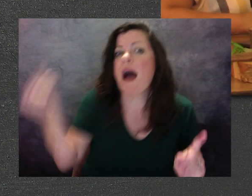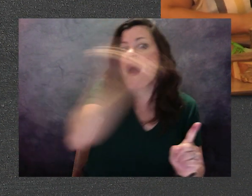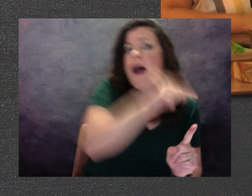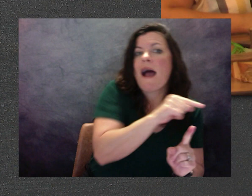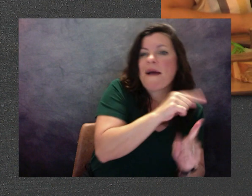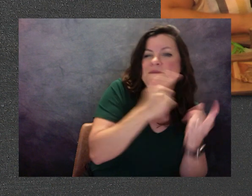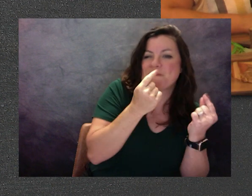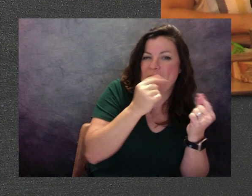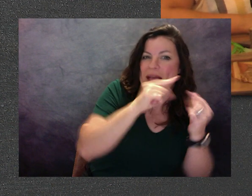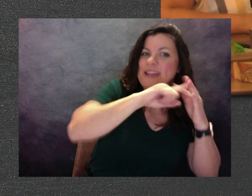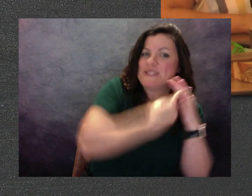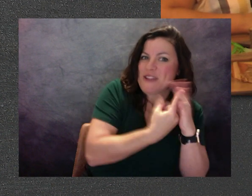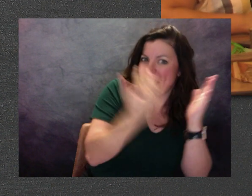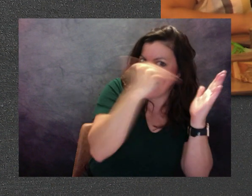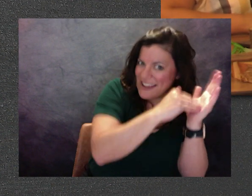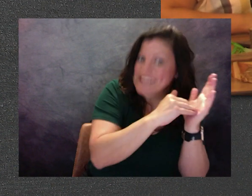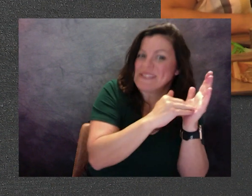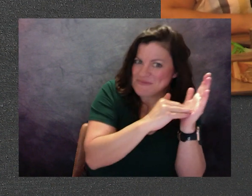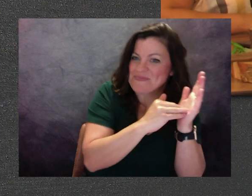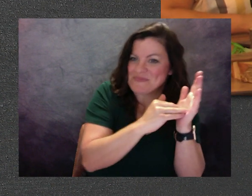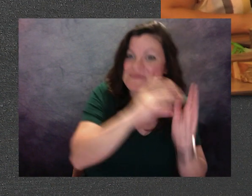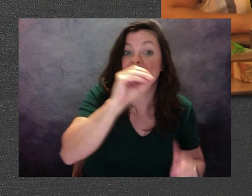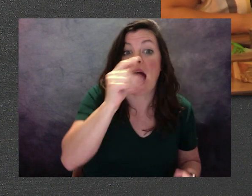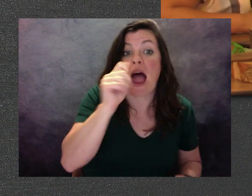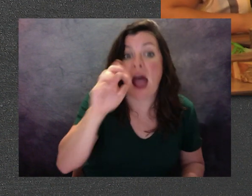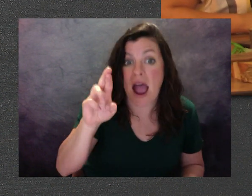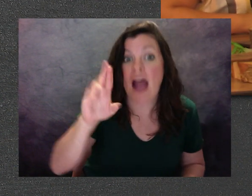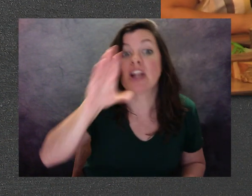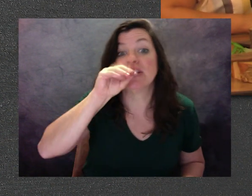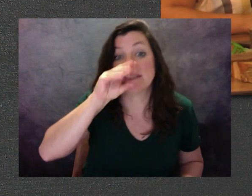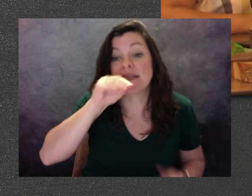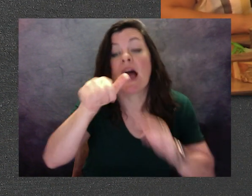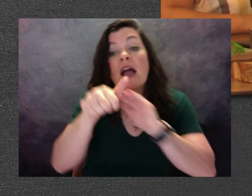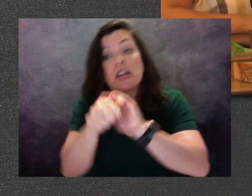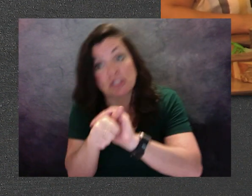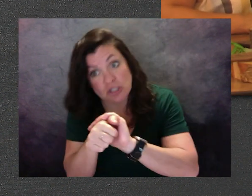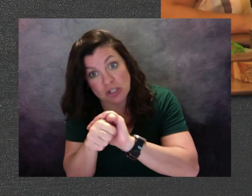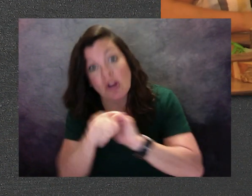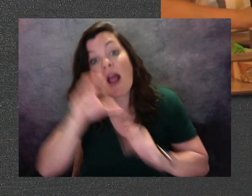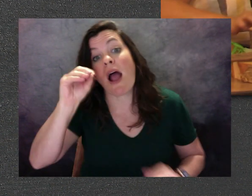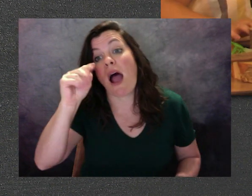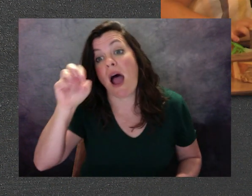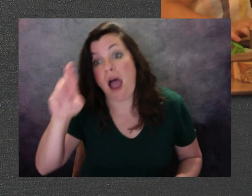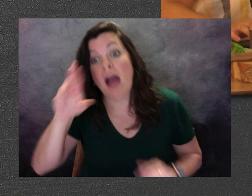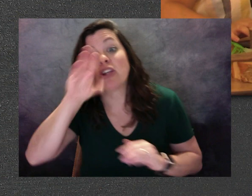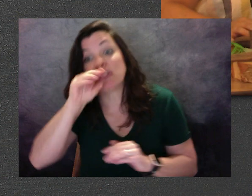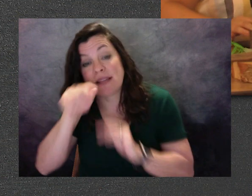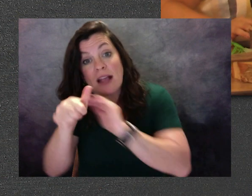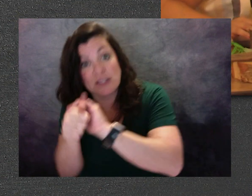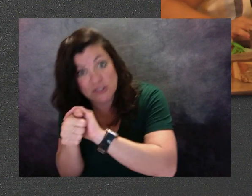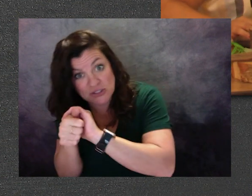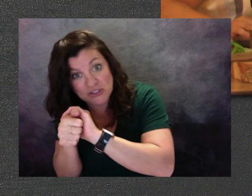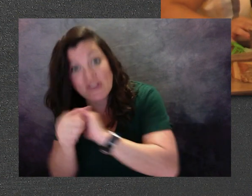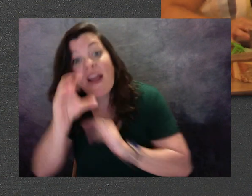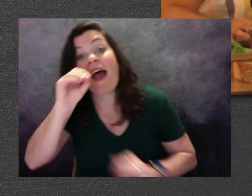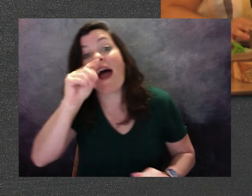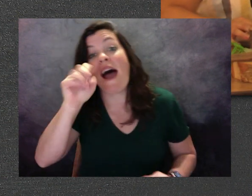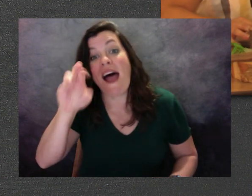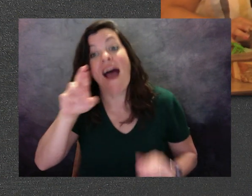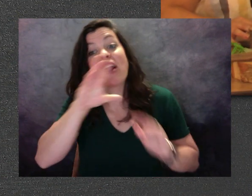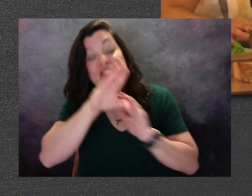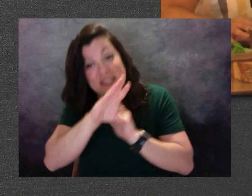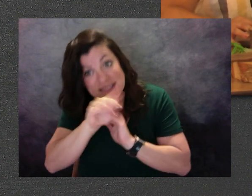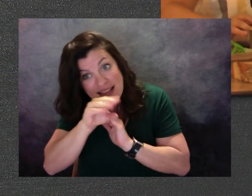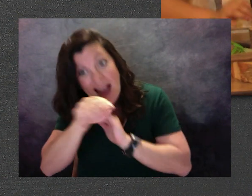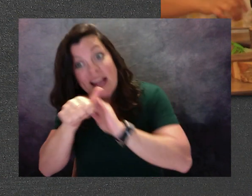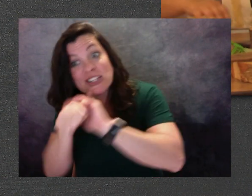Otter, duck, turtle. Otter, duck, turtle. Otter, duck, turtle. Otter.